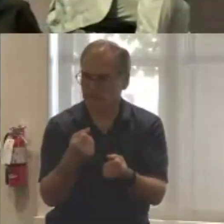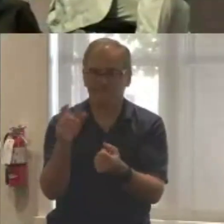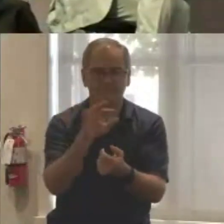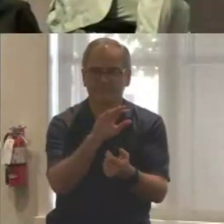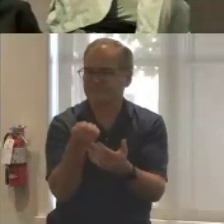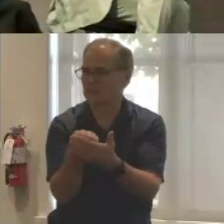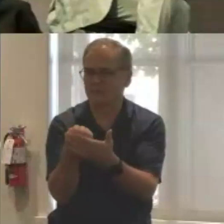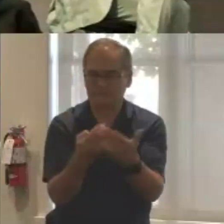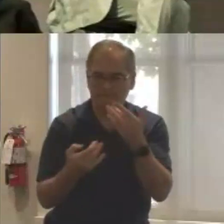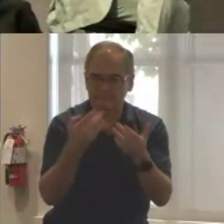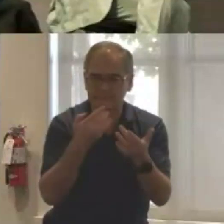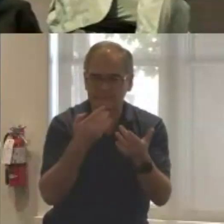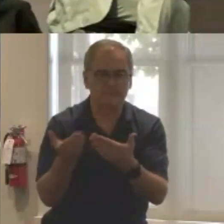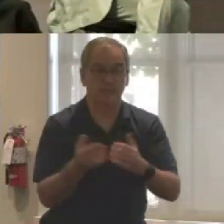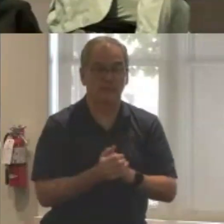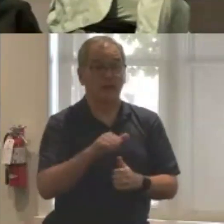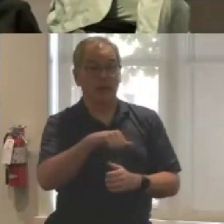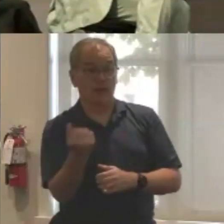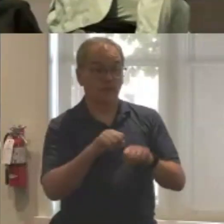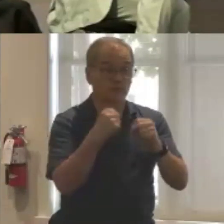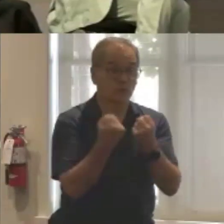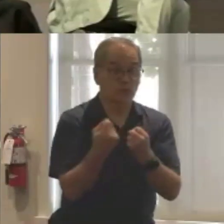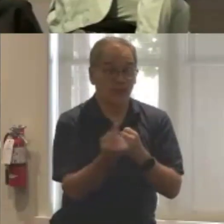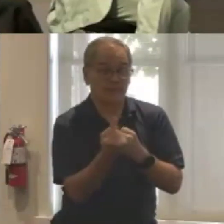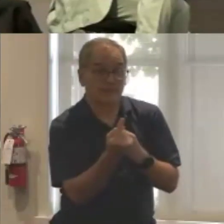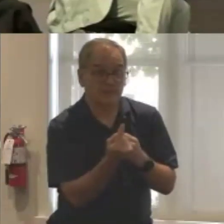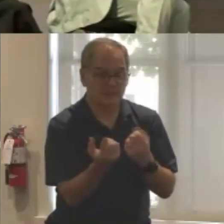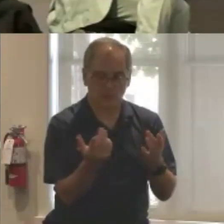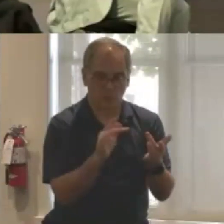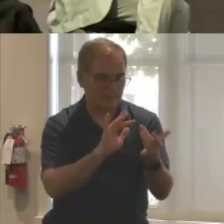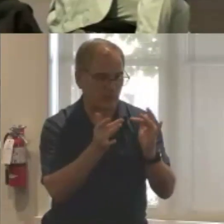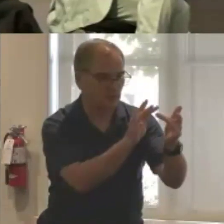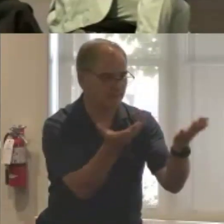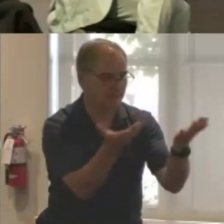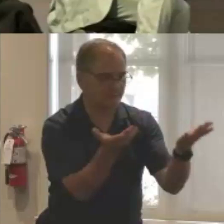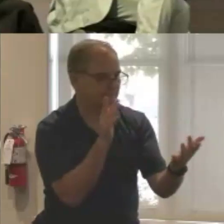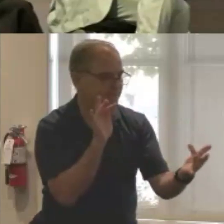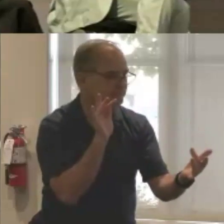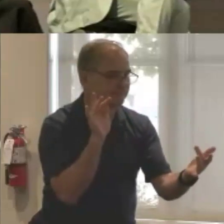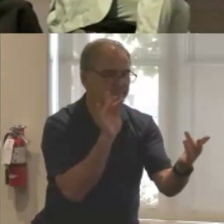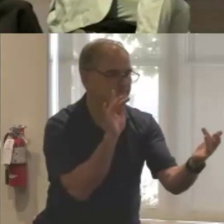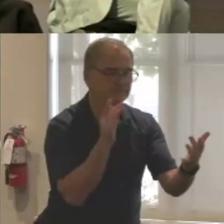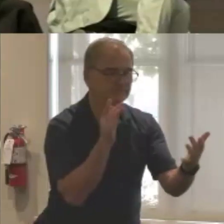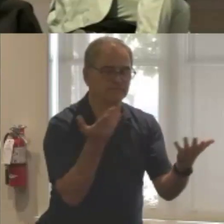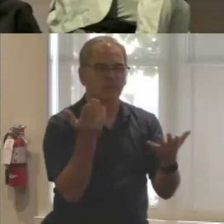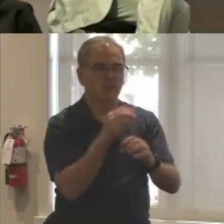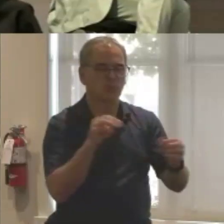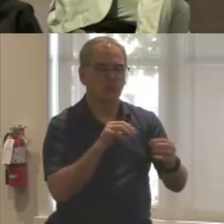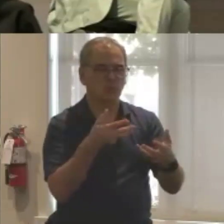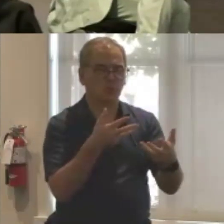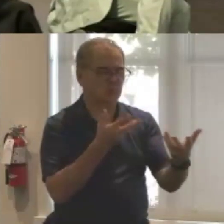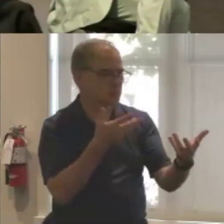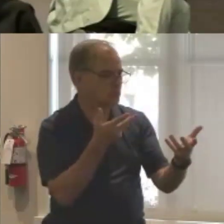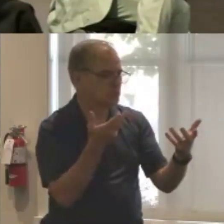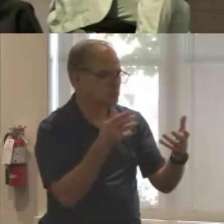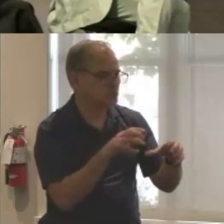Other barriers are social isolation and lack of networks. You know, this can increase the challenges of engagement. There's also a lack of awareness